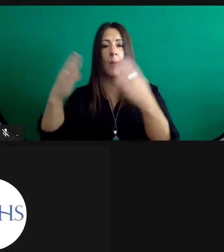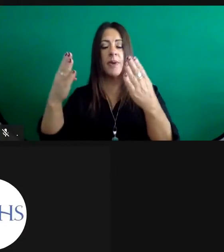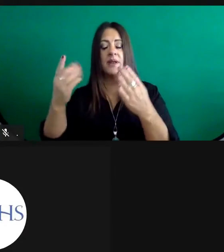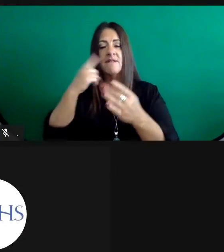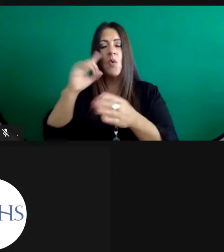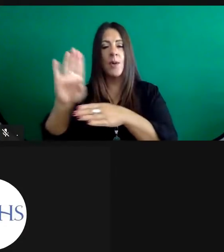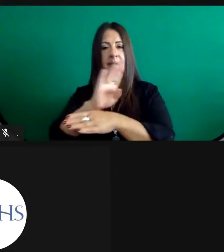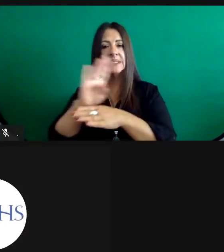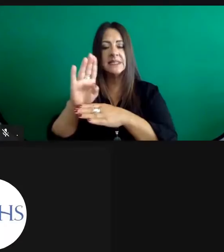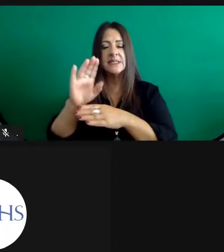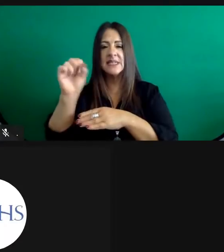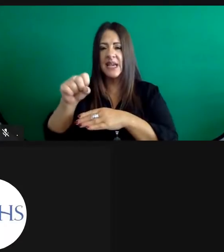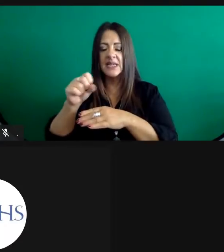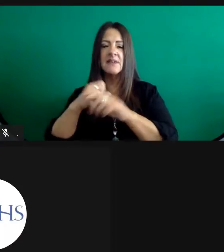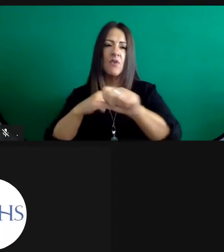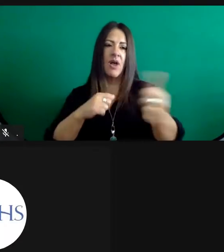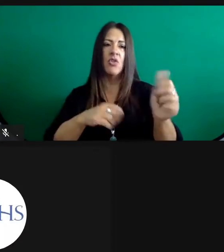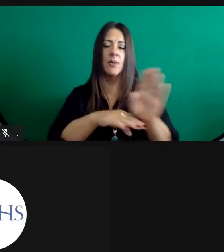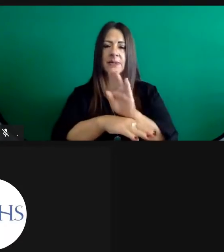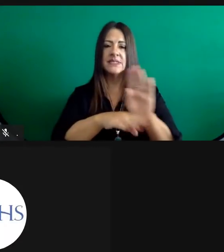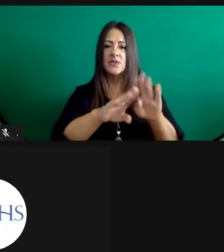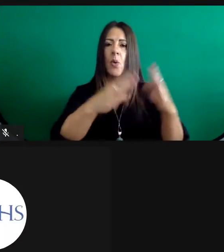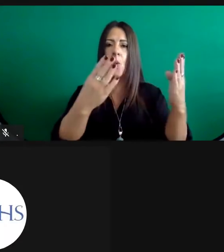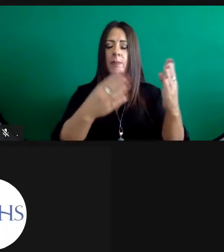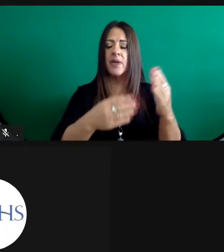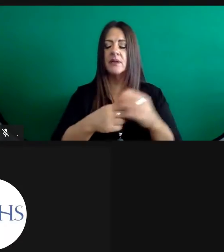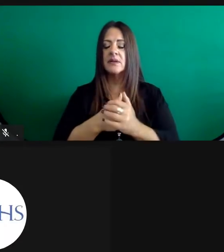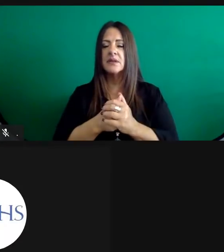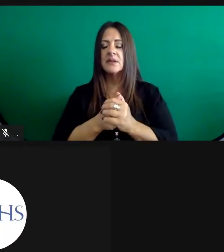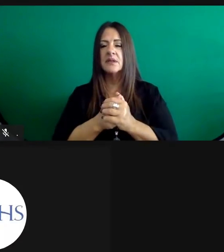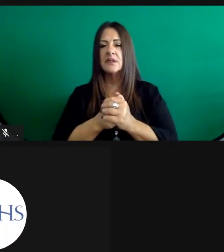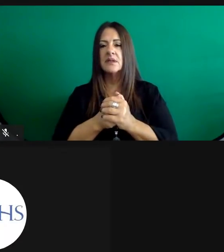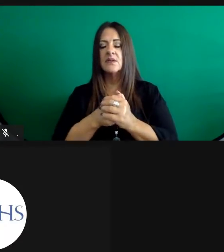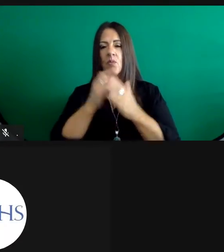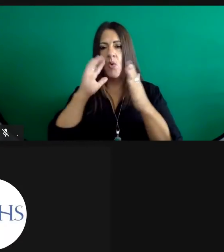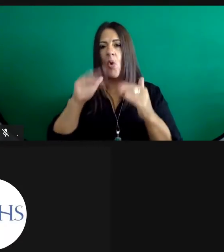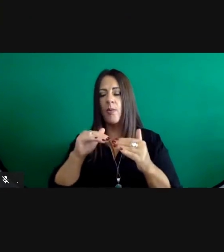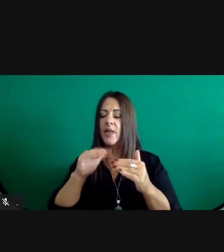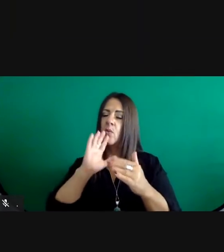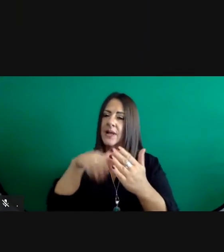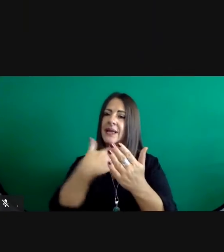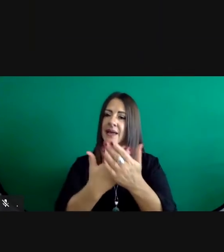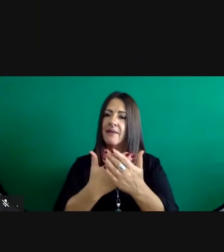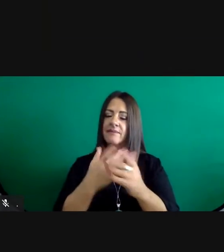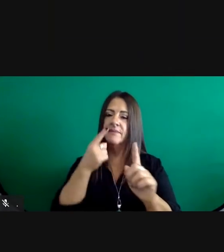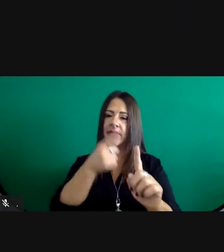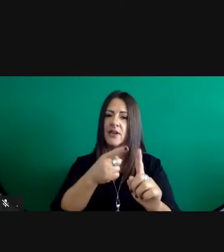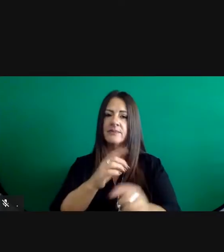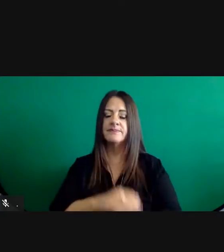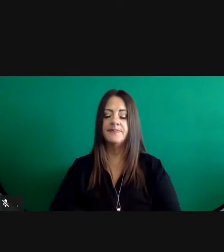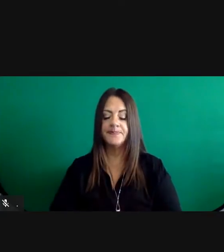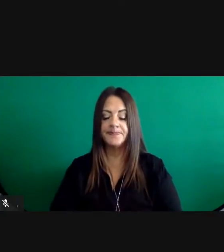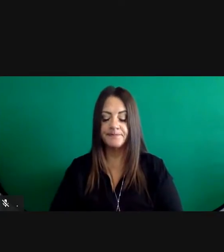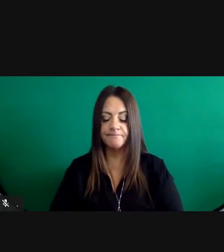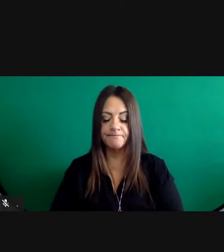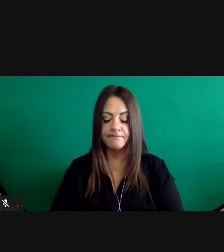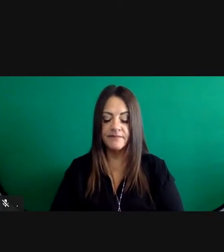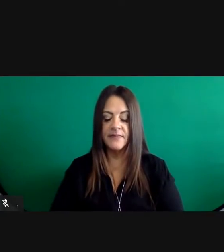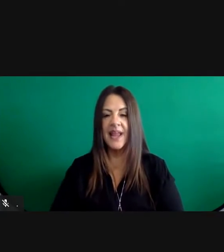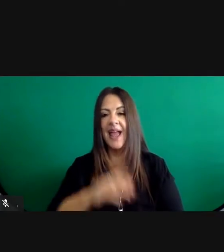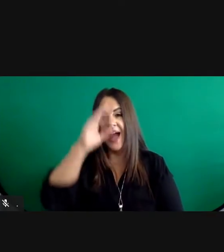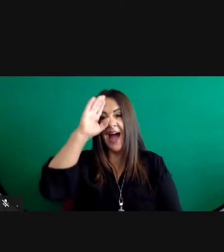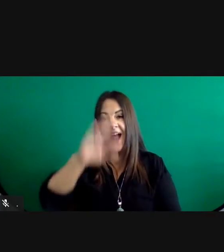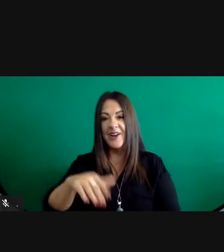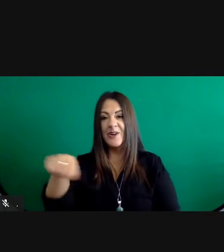really begin to move beyond the period that we are in now. So with that, I know that was a lot